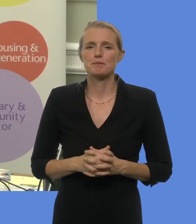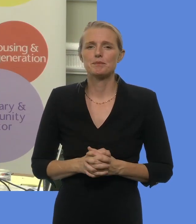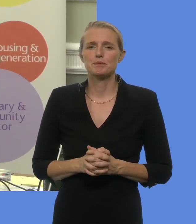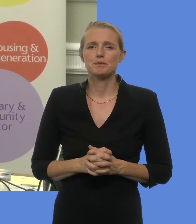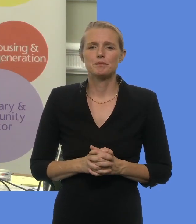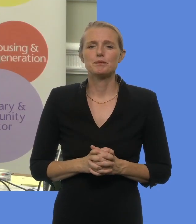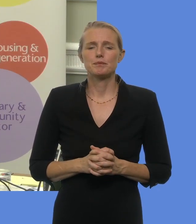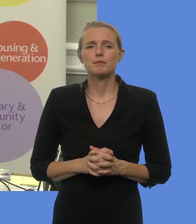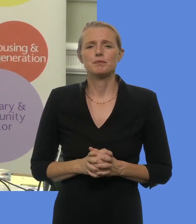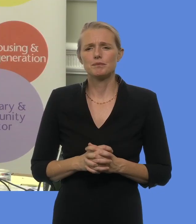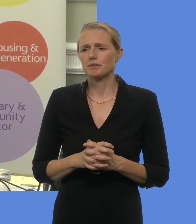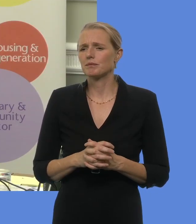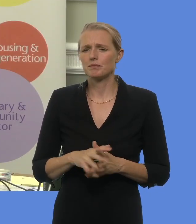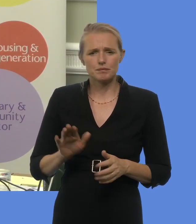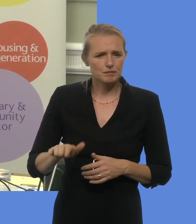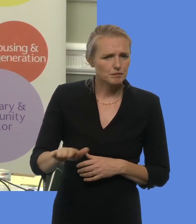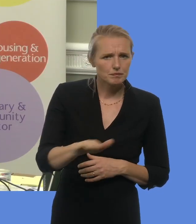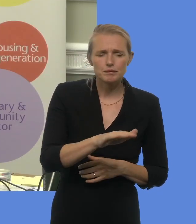And members,